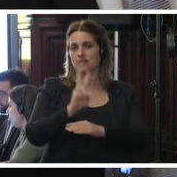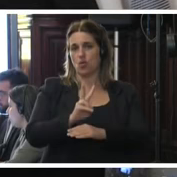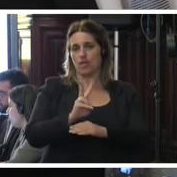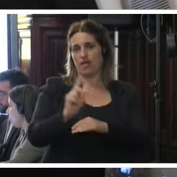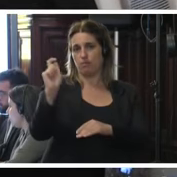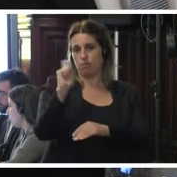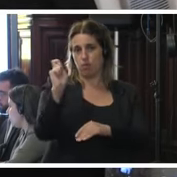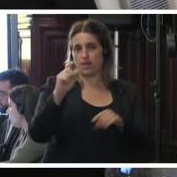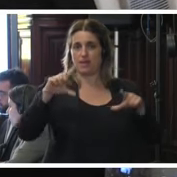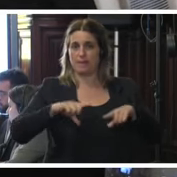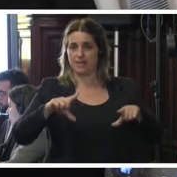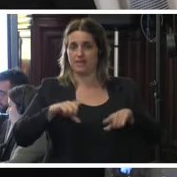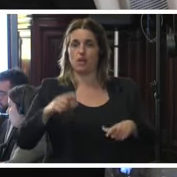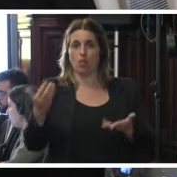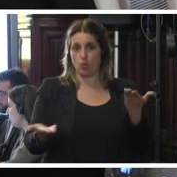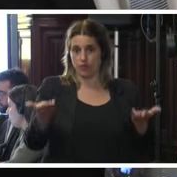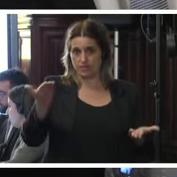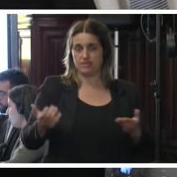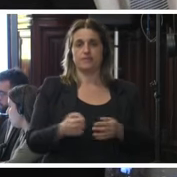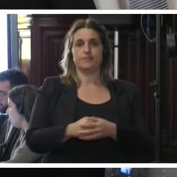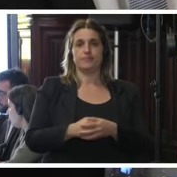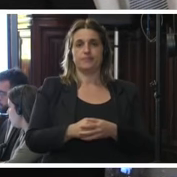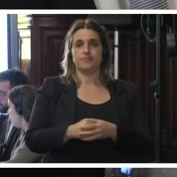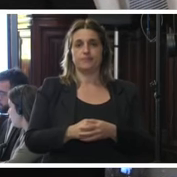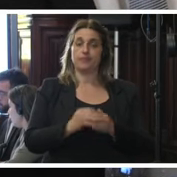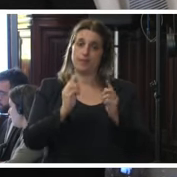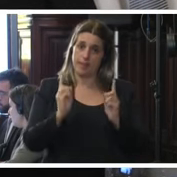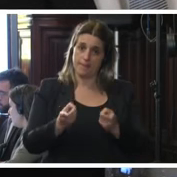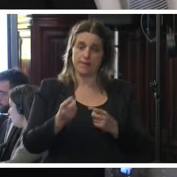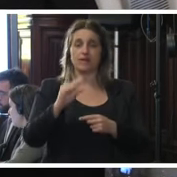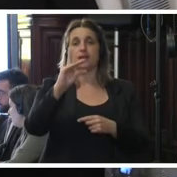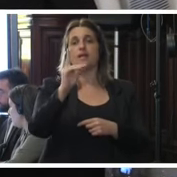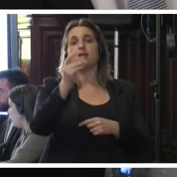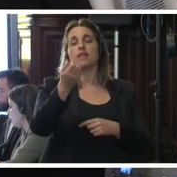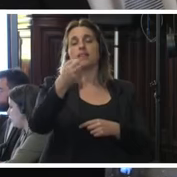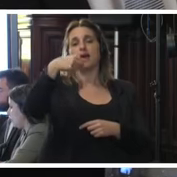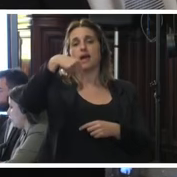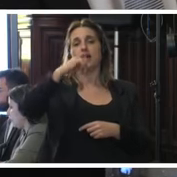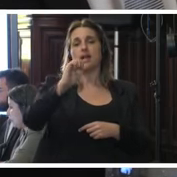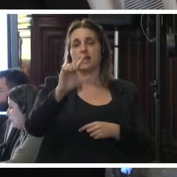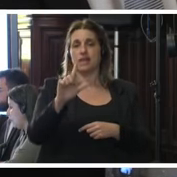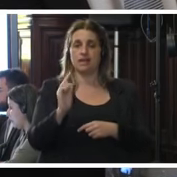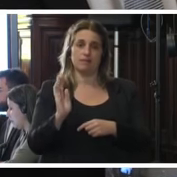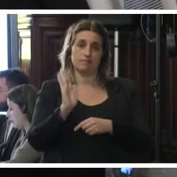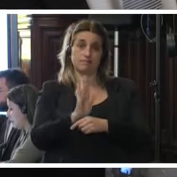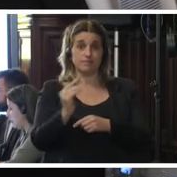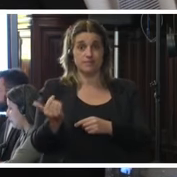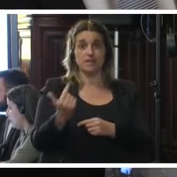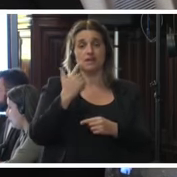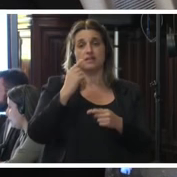Justice. We also have Daniel Leão from the Human Rights Division of a Foreign Ministry,